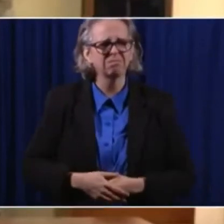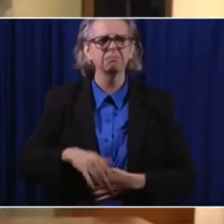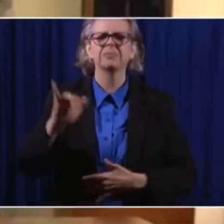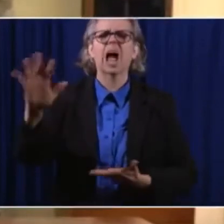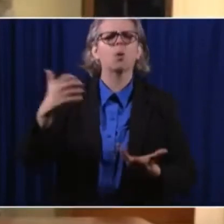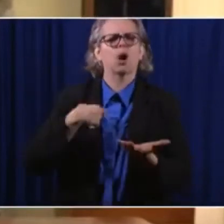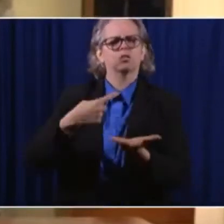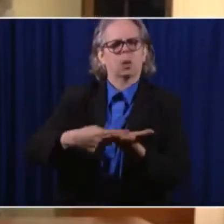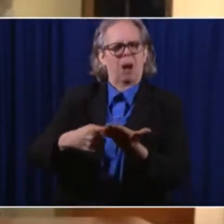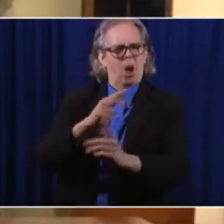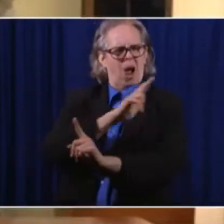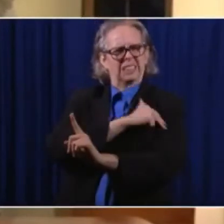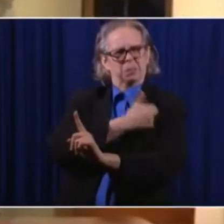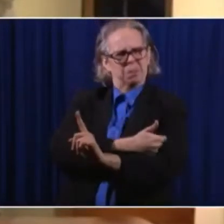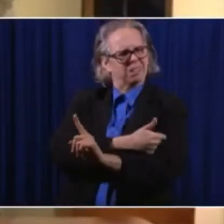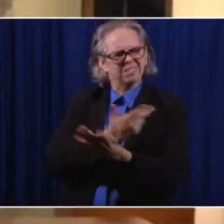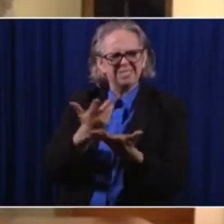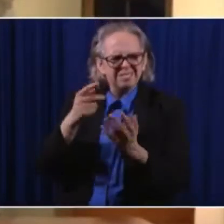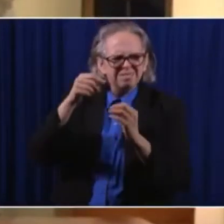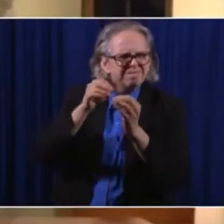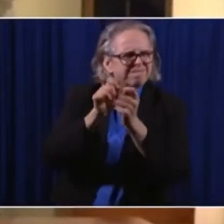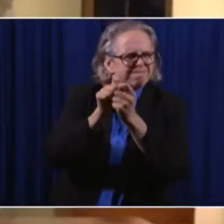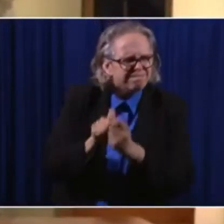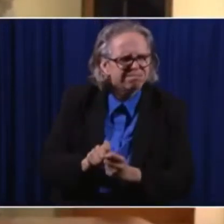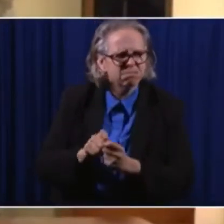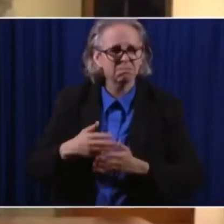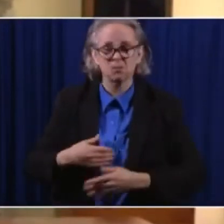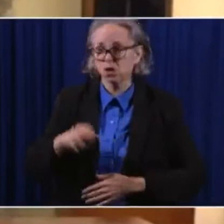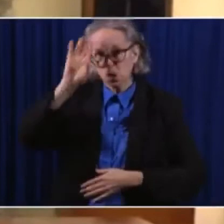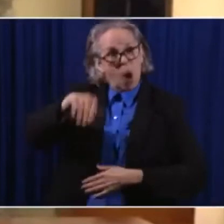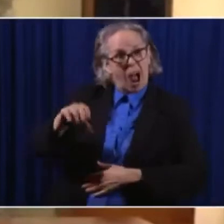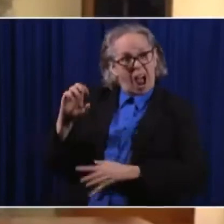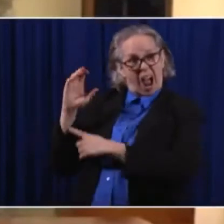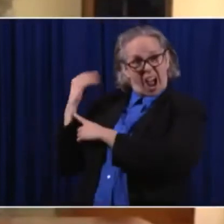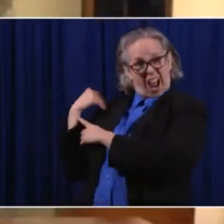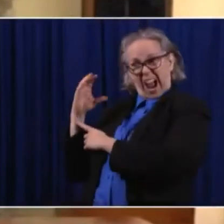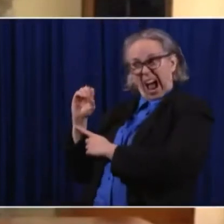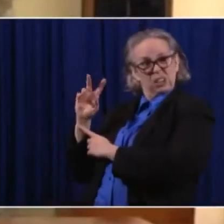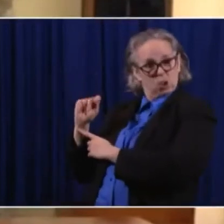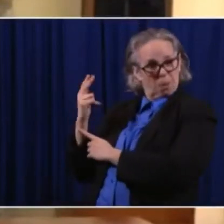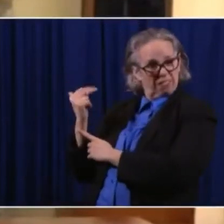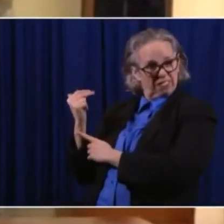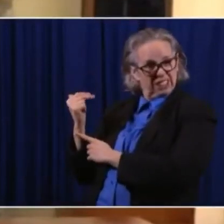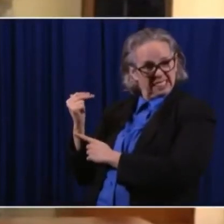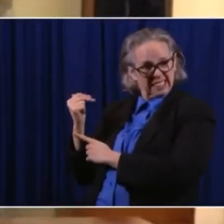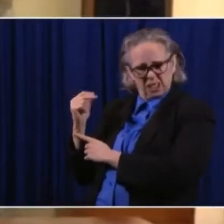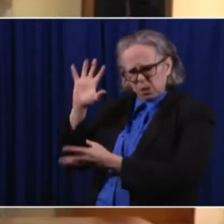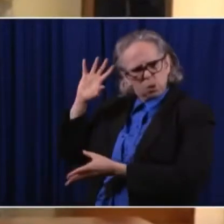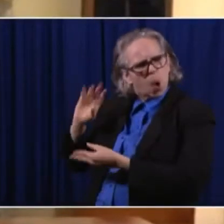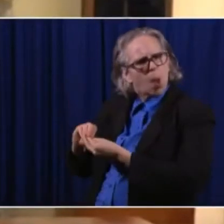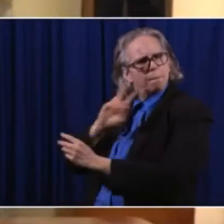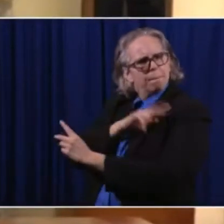October 13th, we had 1,000 people in our hospitals in Ohio who had COVID.